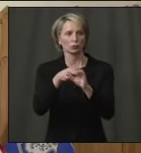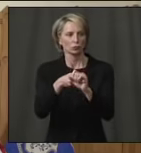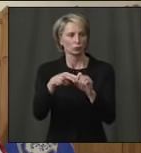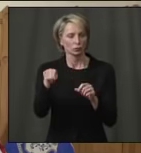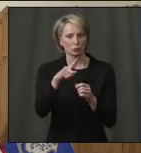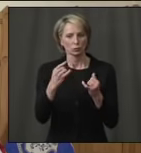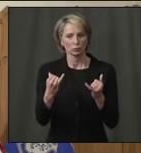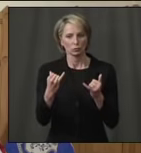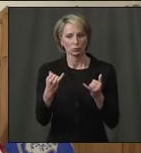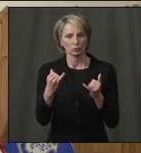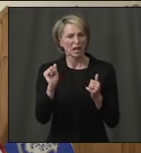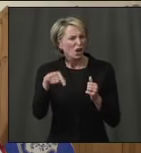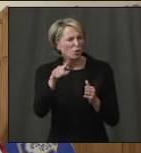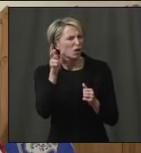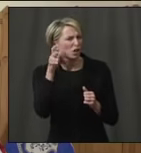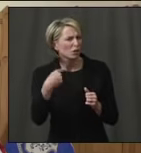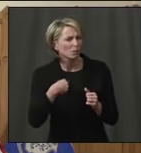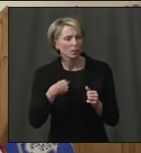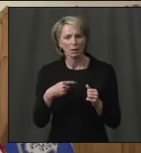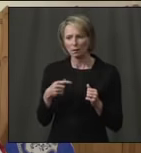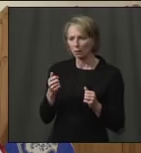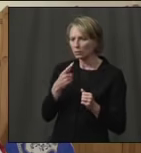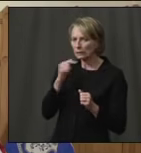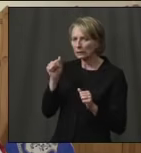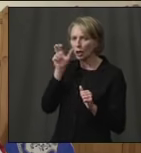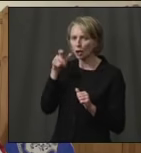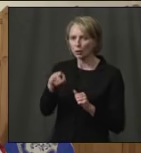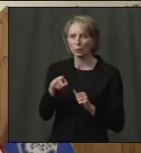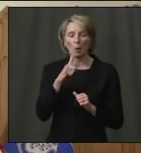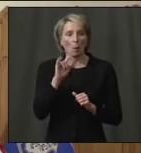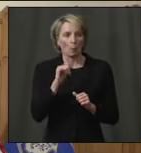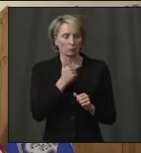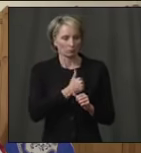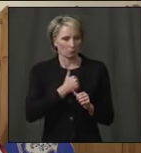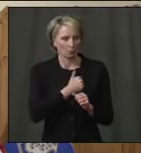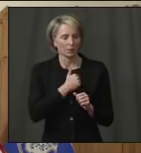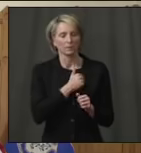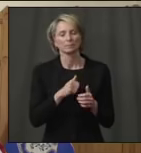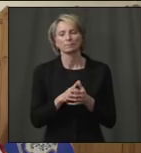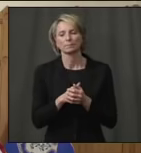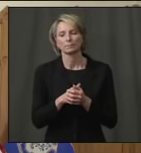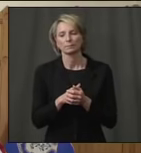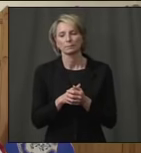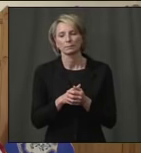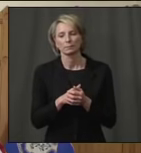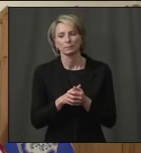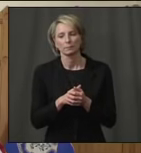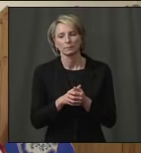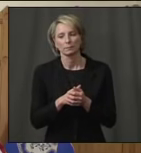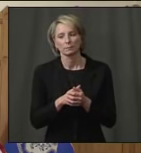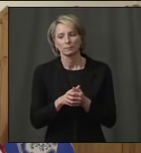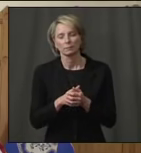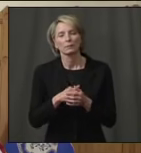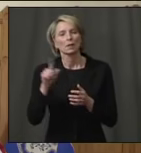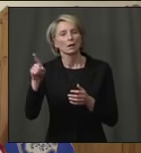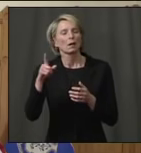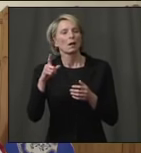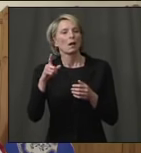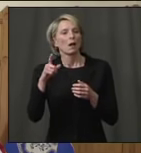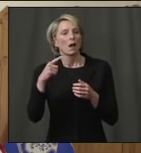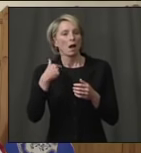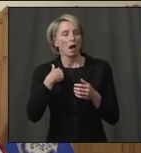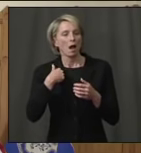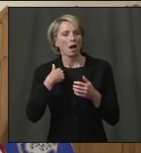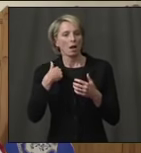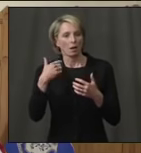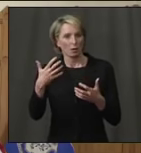I don't know. Hello? Yep, we're right here. We hear you. Oh, sorry about that. Yeah, so thank you for having, and I also want